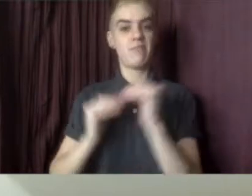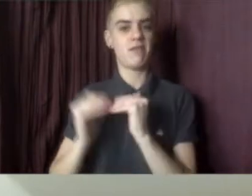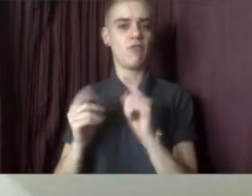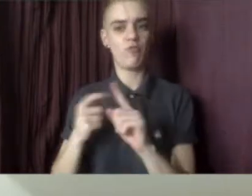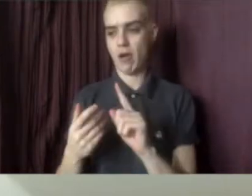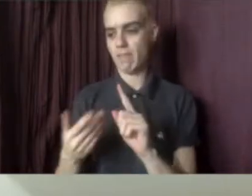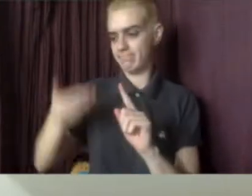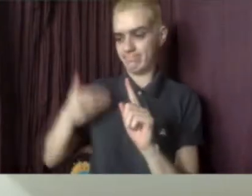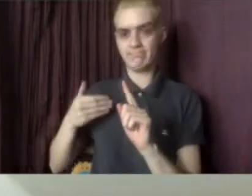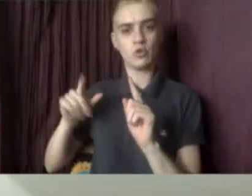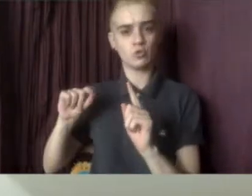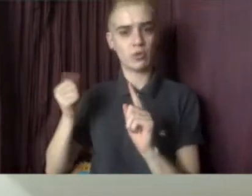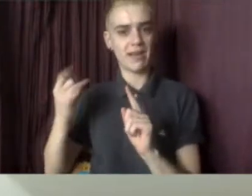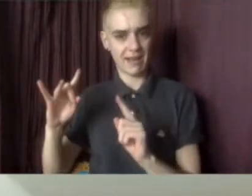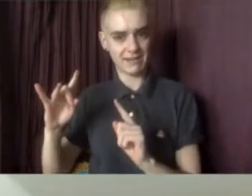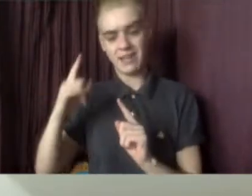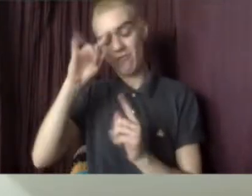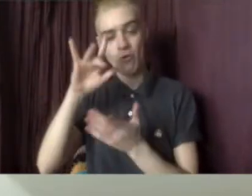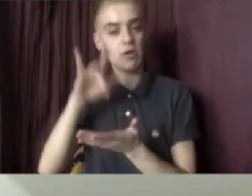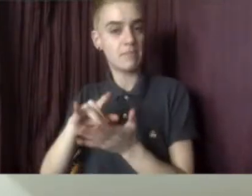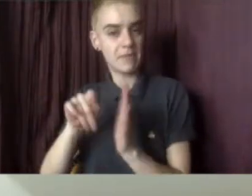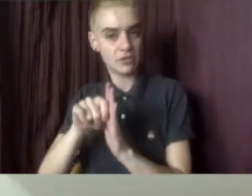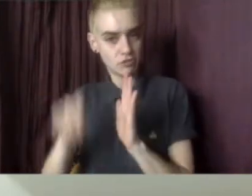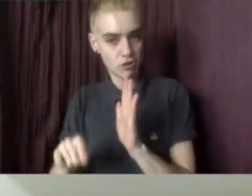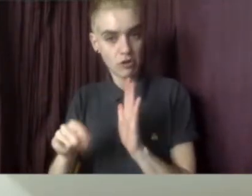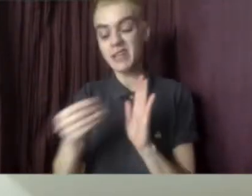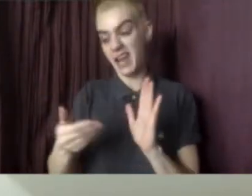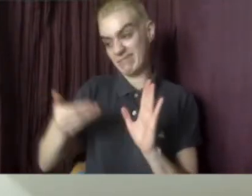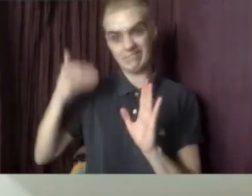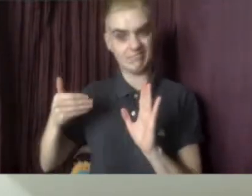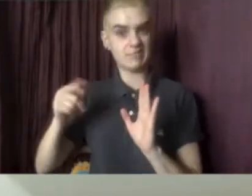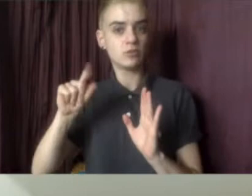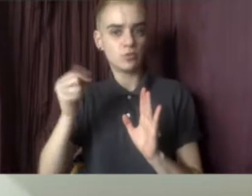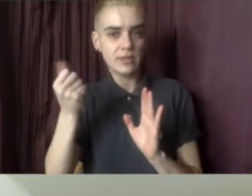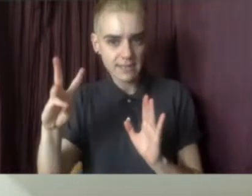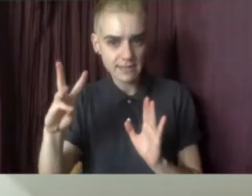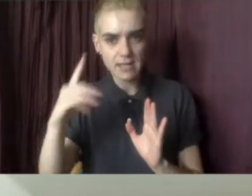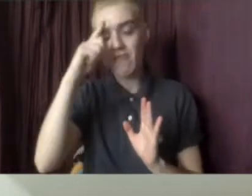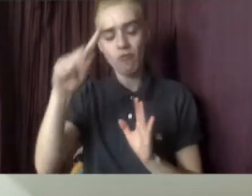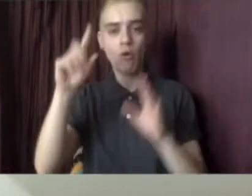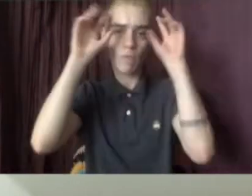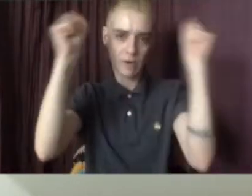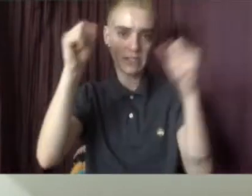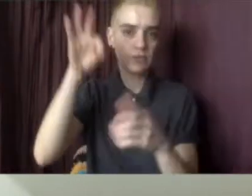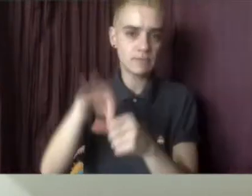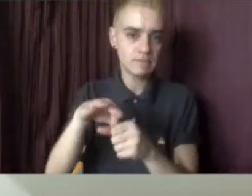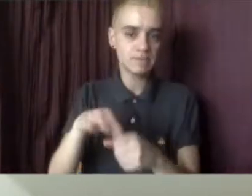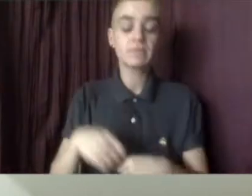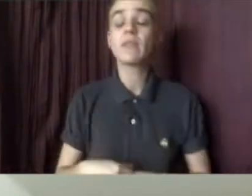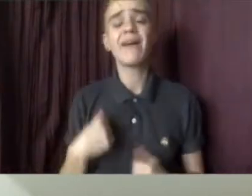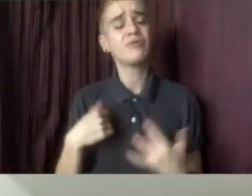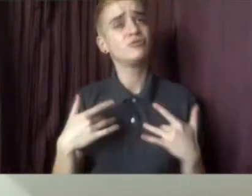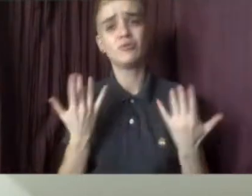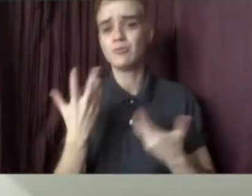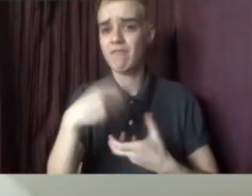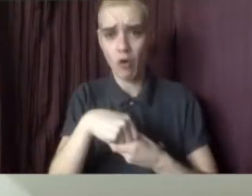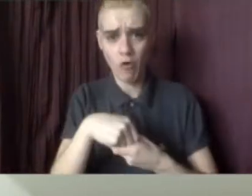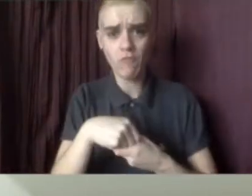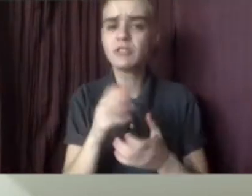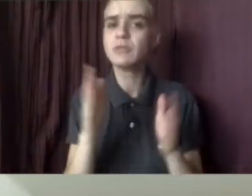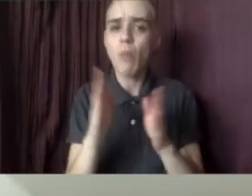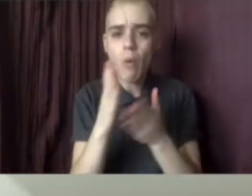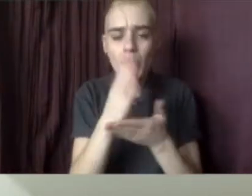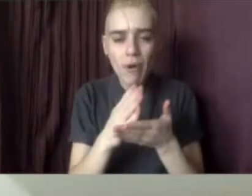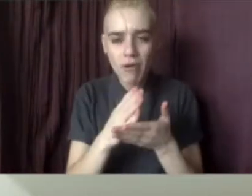100 years. Not only that, during a pandemic, and it was surrounded by anxiety over